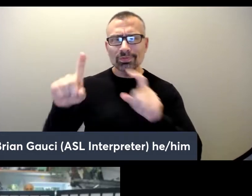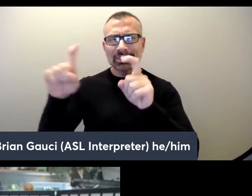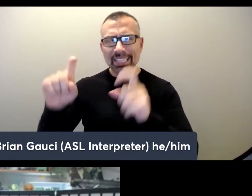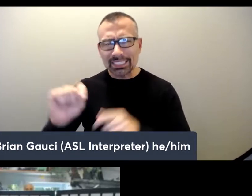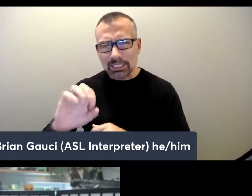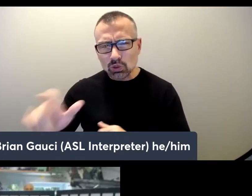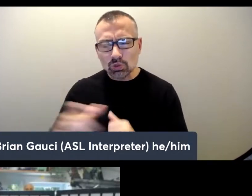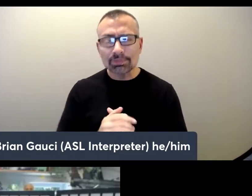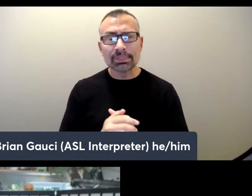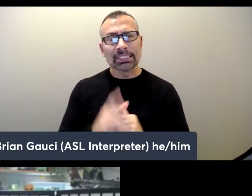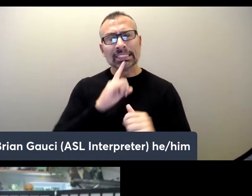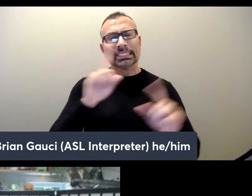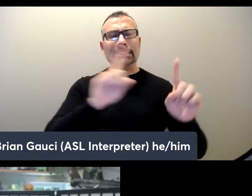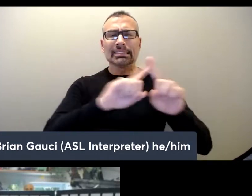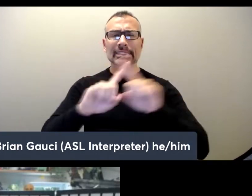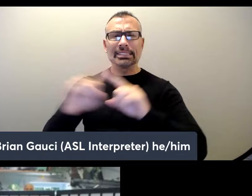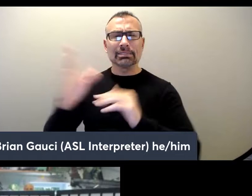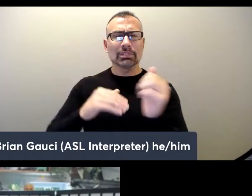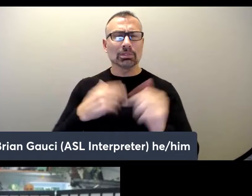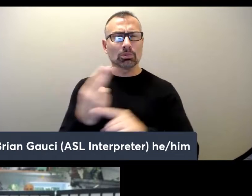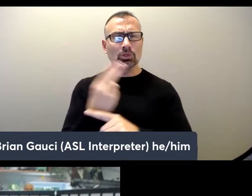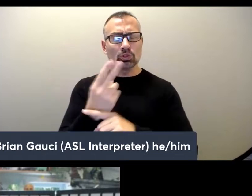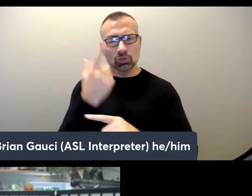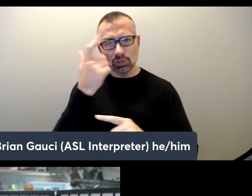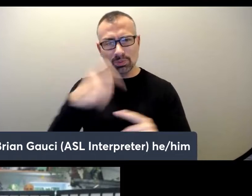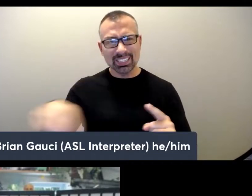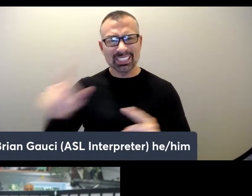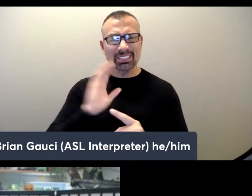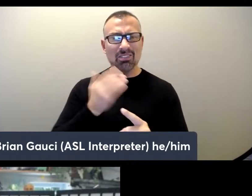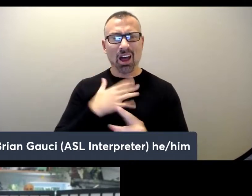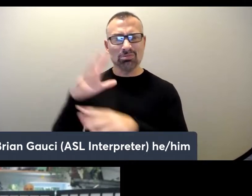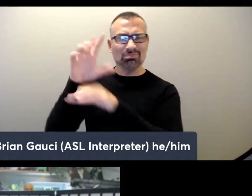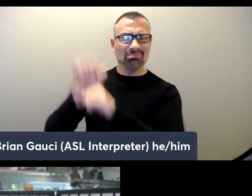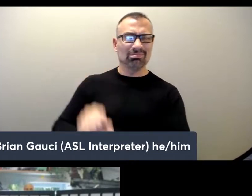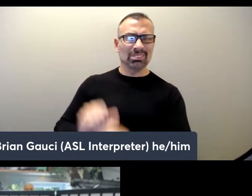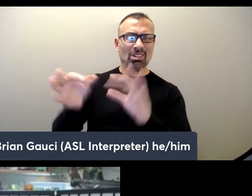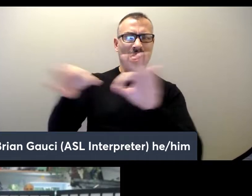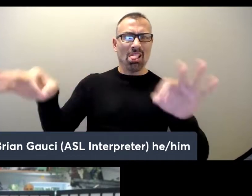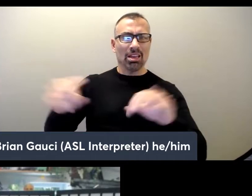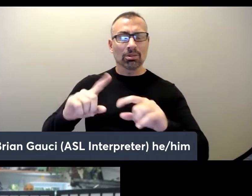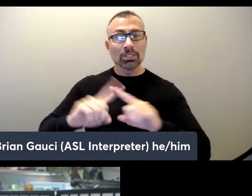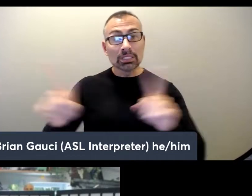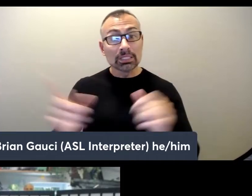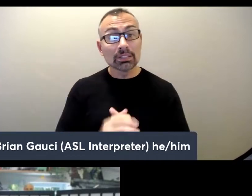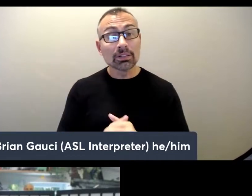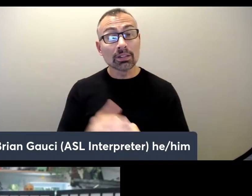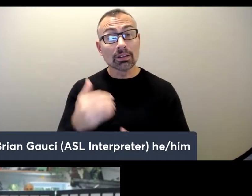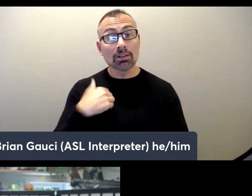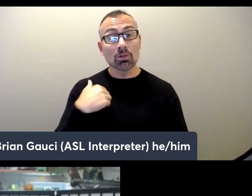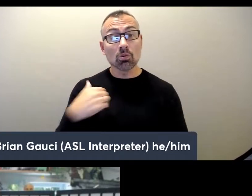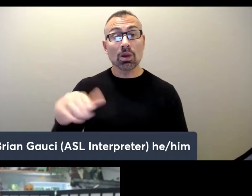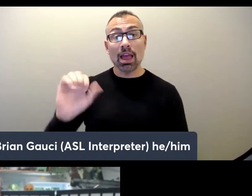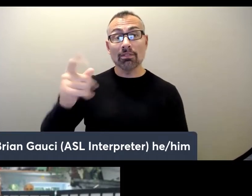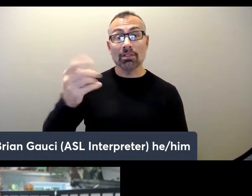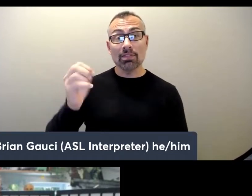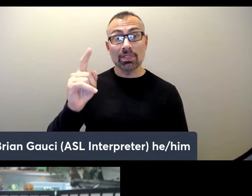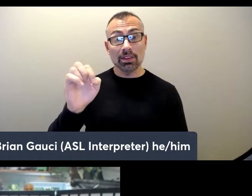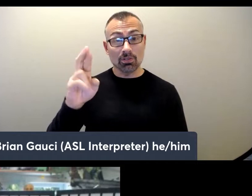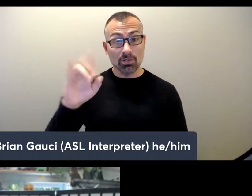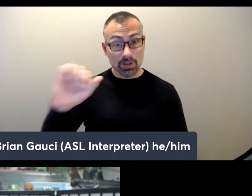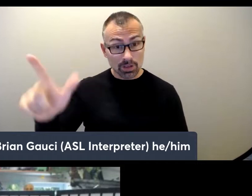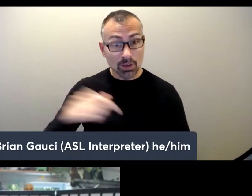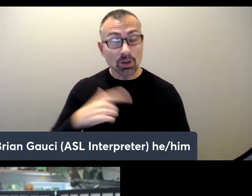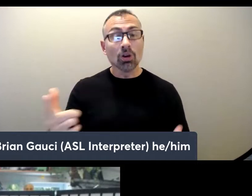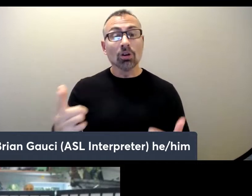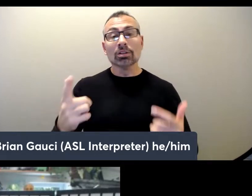little bit different than what we're used to in the Web 2 world with our traditional languages. And so there's Ethereum specific development languages for